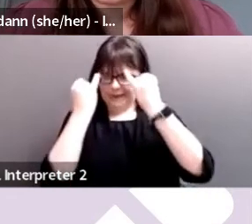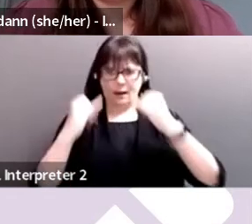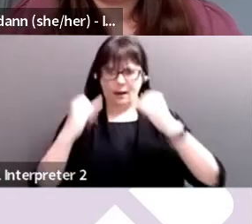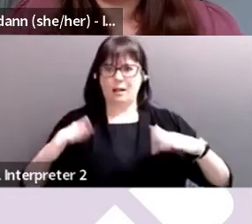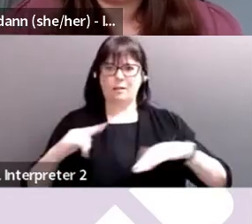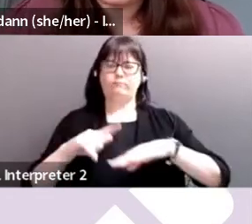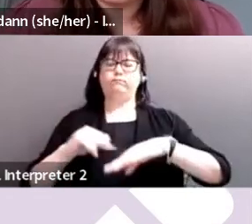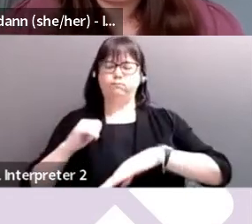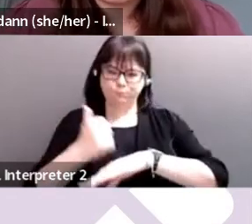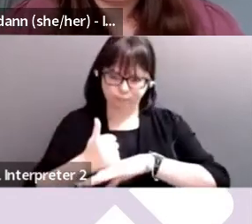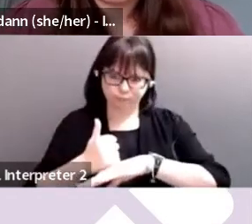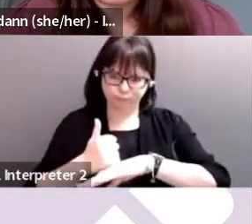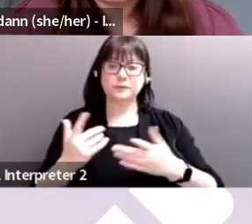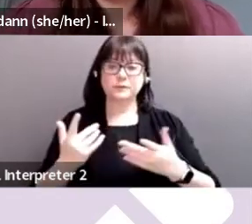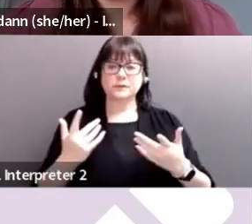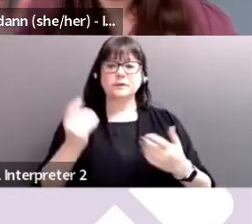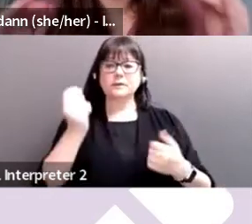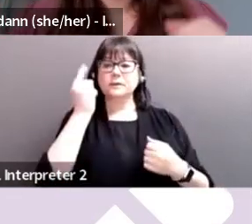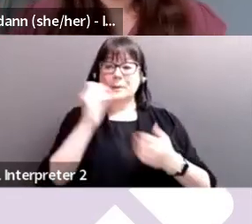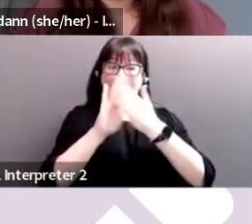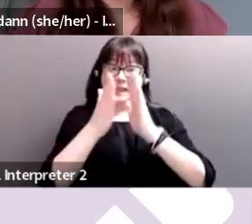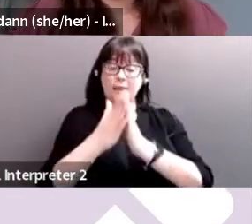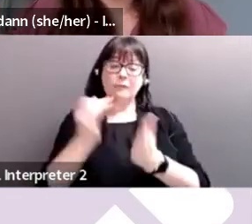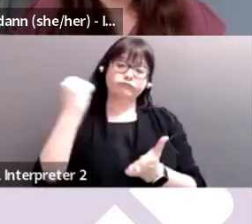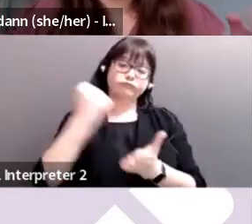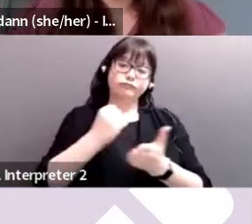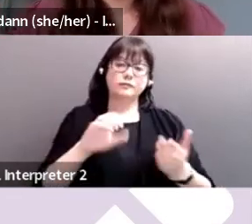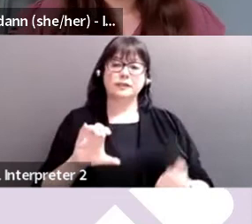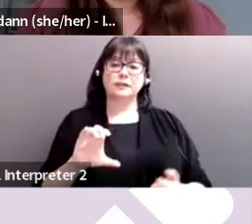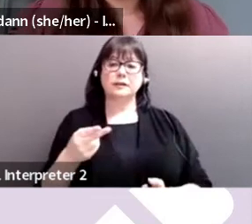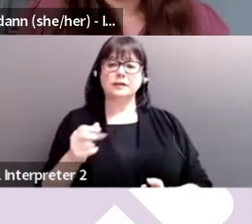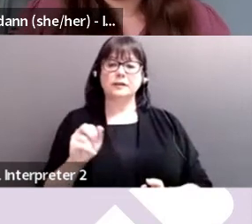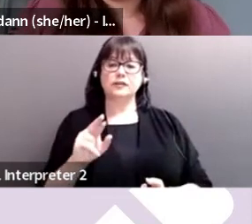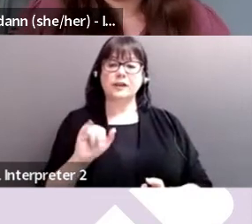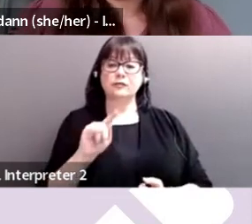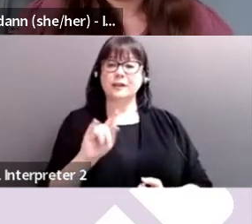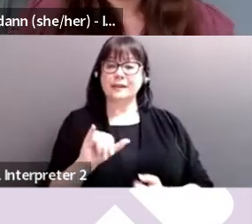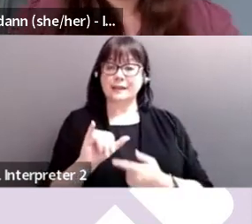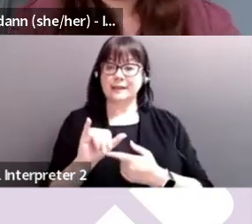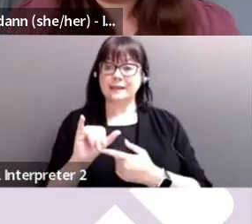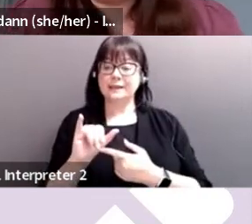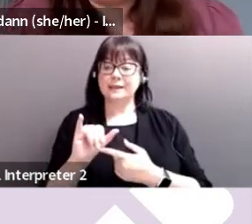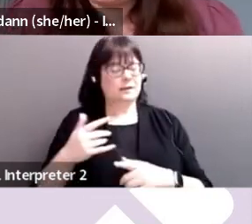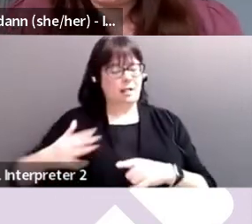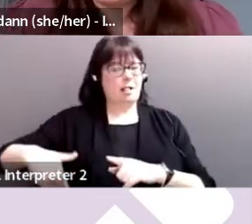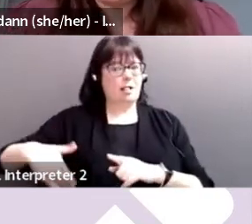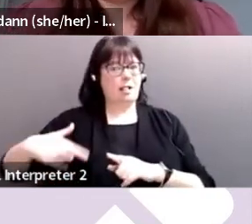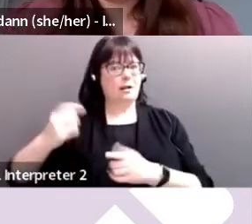takes a while to obtain a charitable status? So are there grants available while you're still trying to get charitable status?